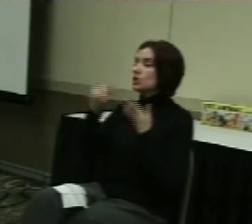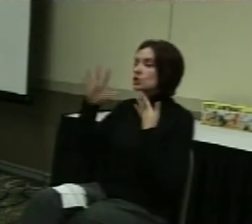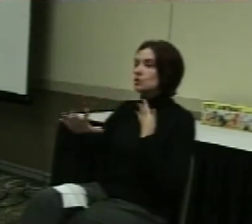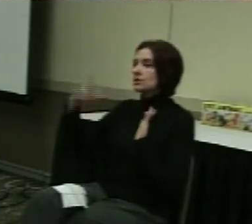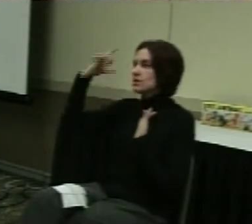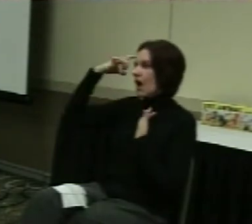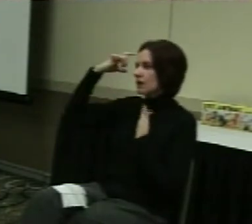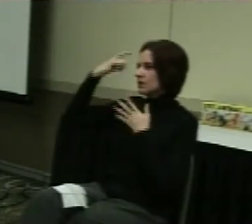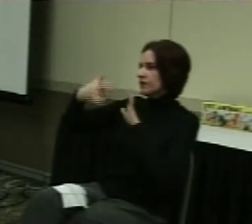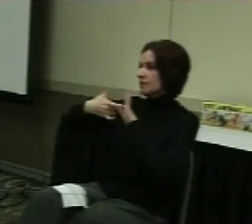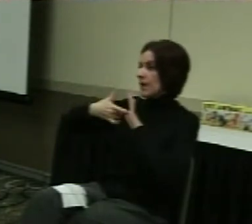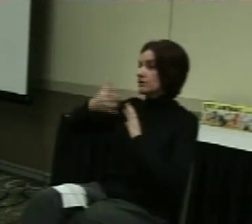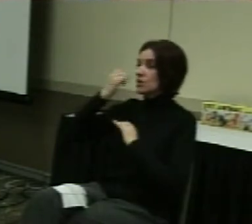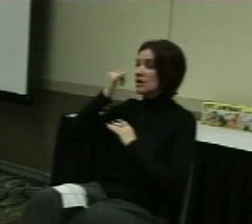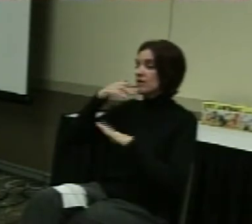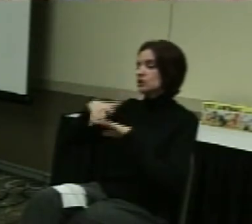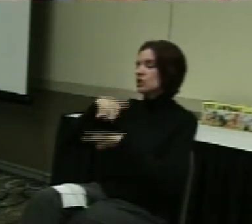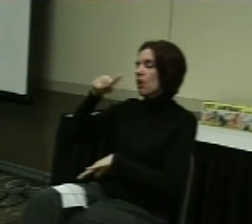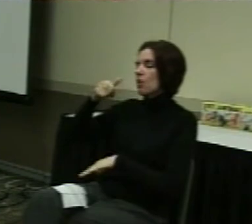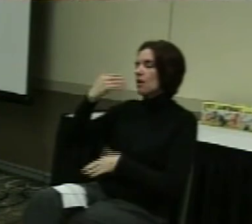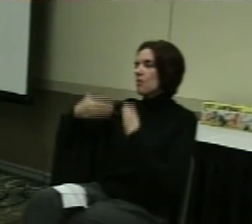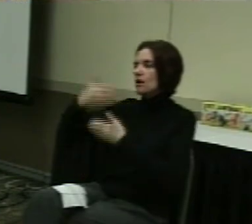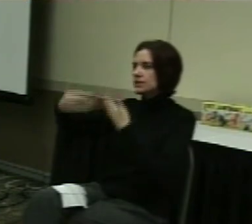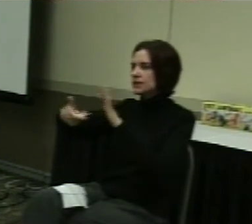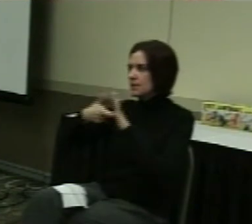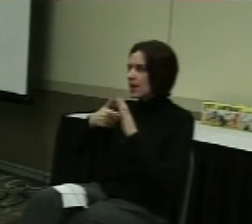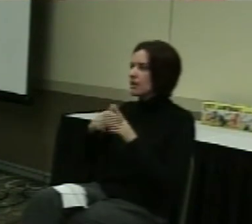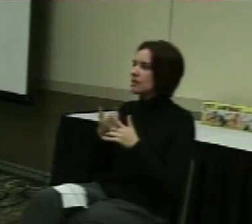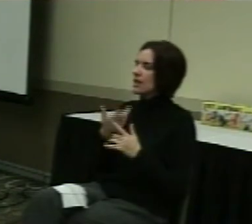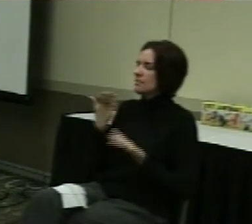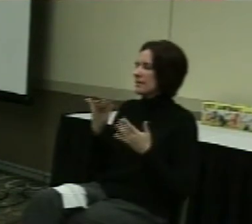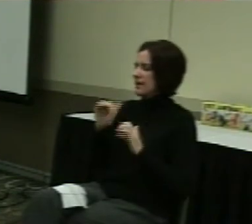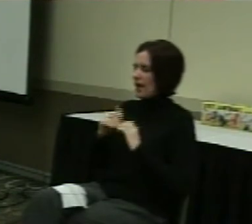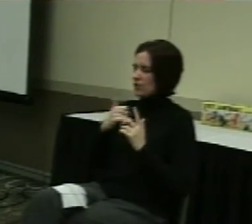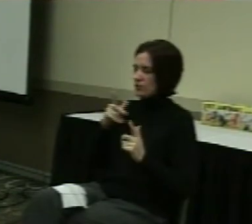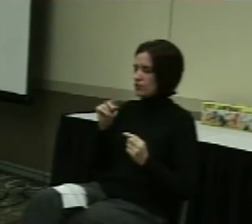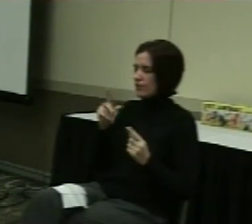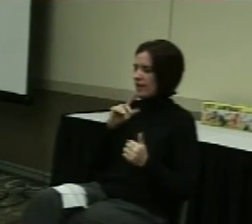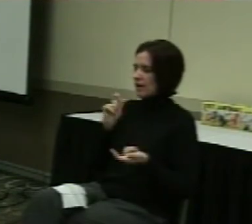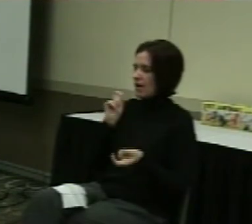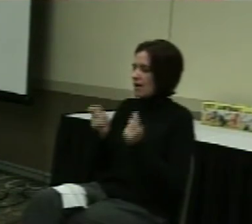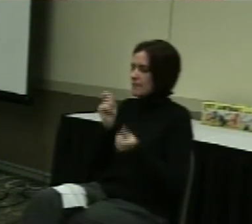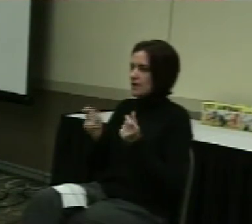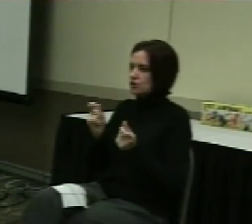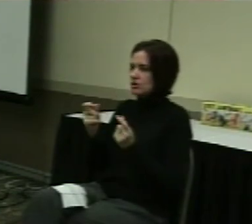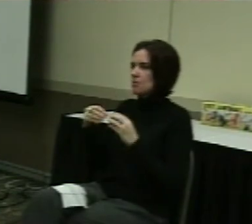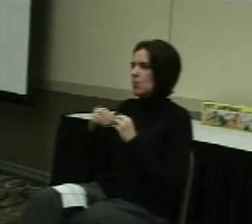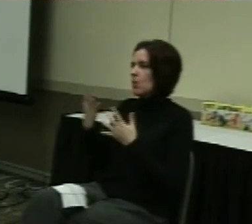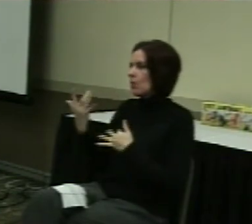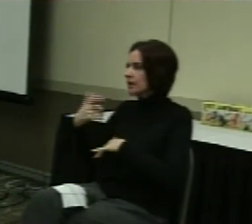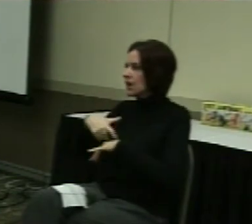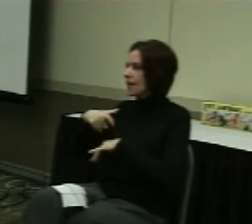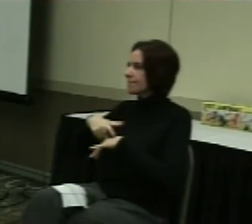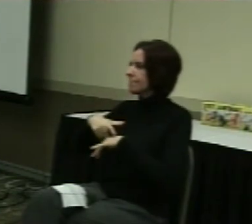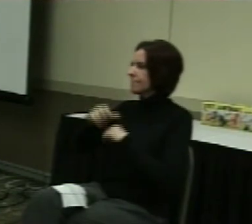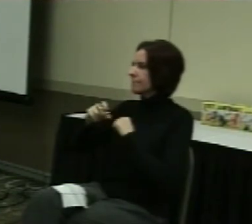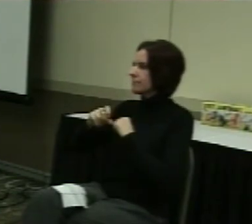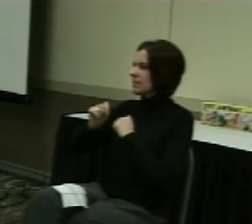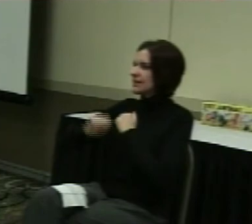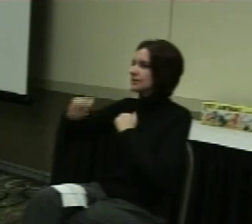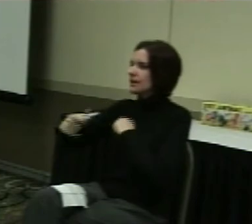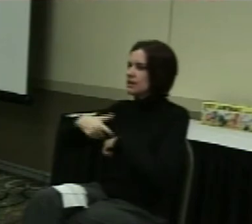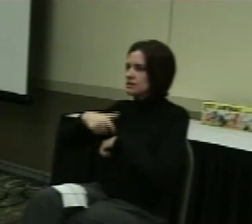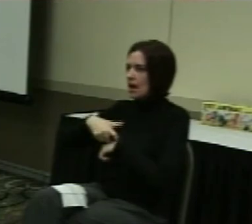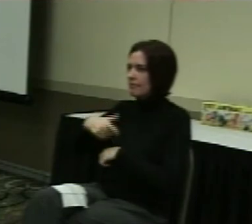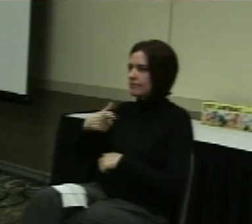demands. So if they have slower processing time, it might go on with like accommodations or modifications, just giving them that additional wait time or things like that that you would need to